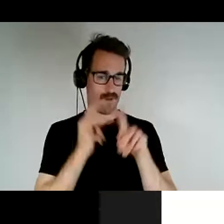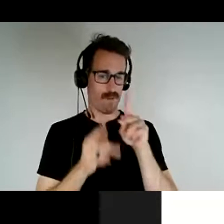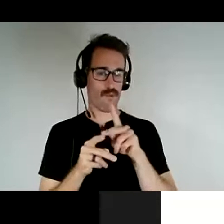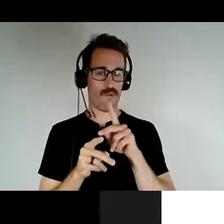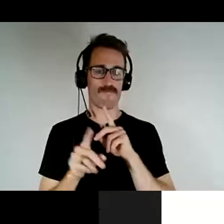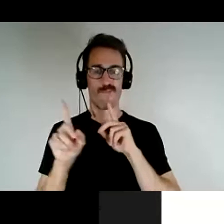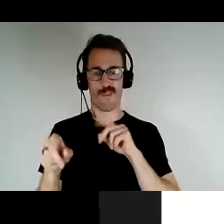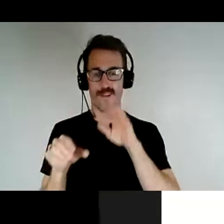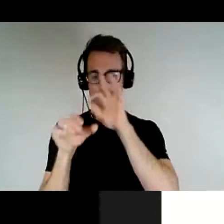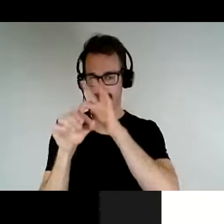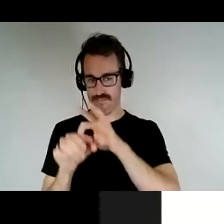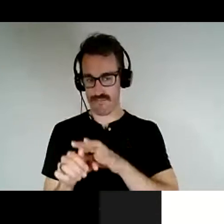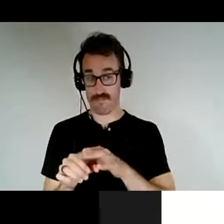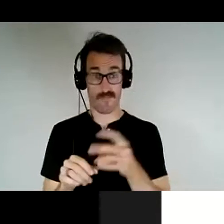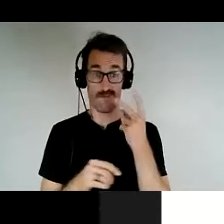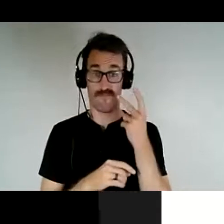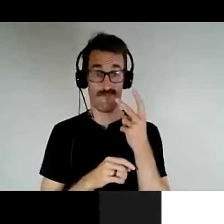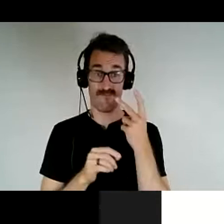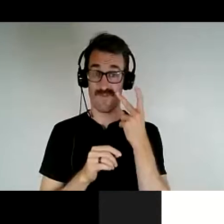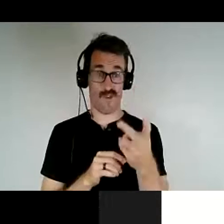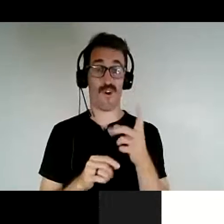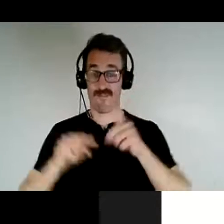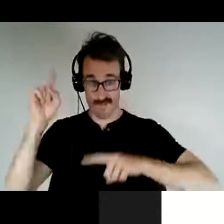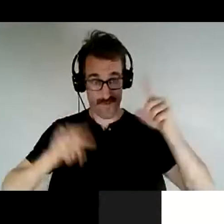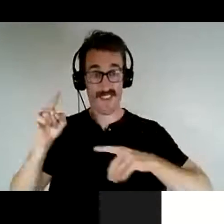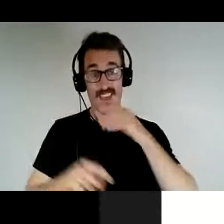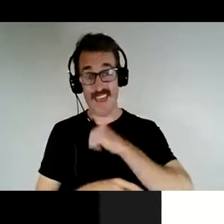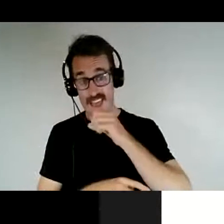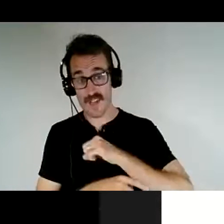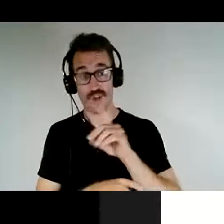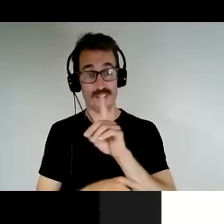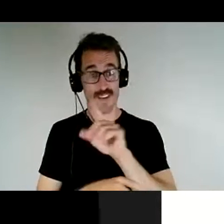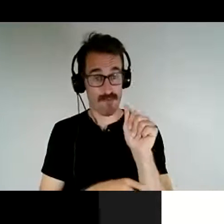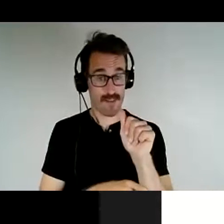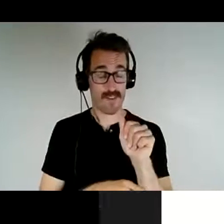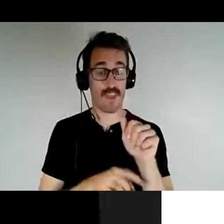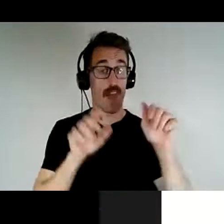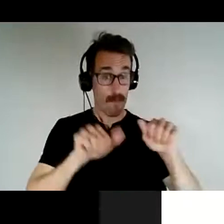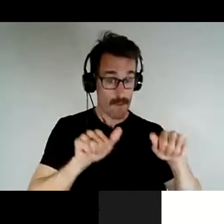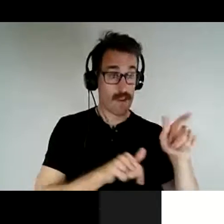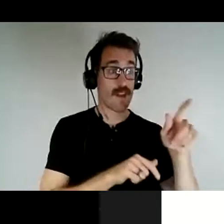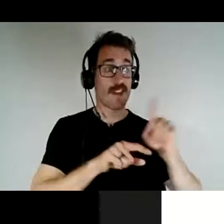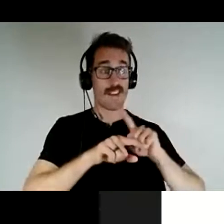significant diversity in terms of age, in terms of disability, in terms of people of color.